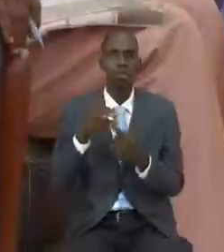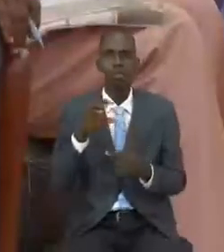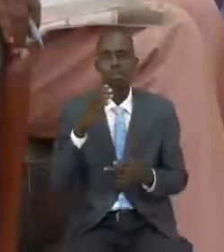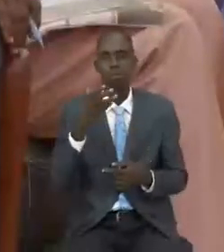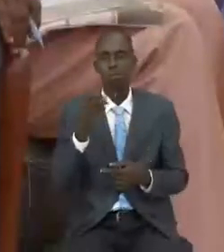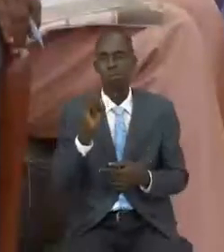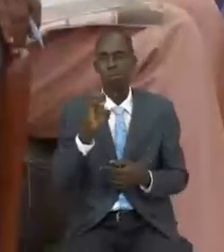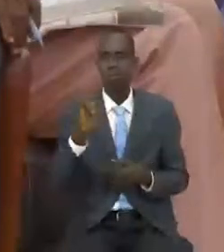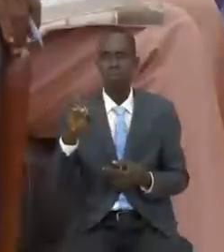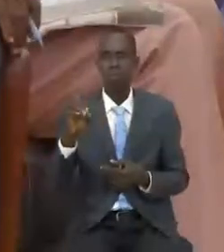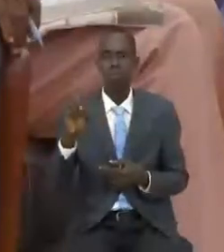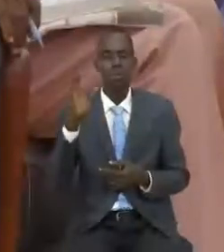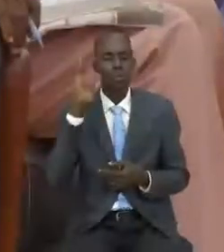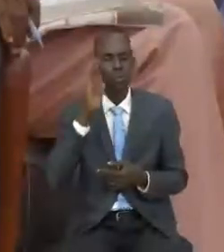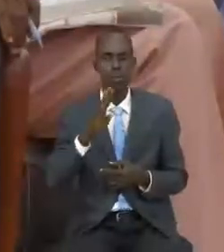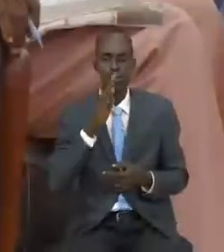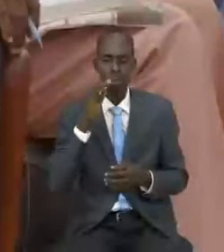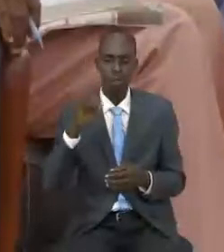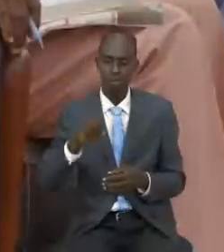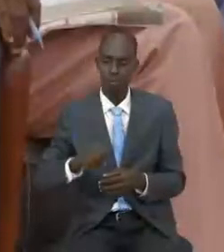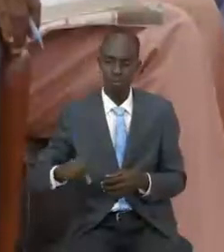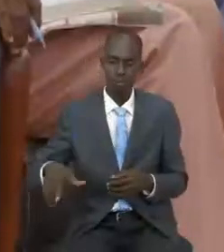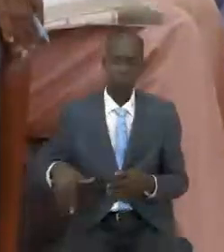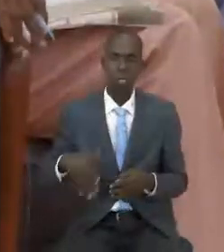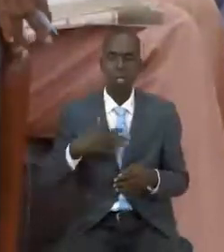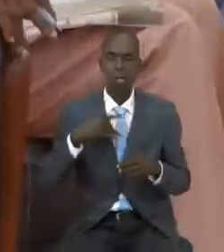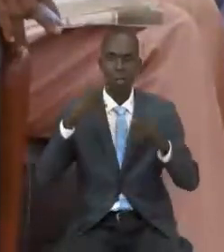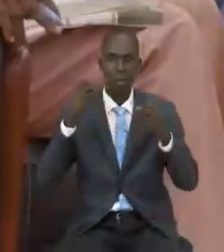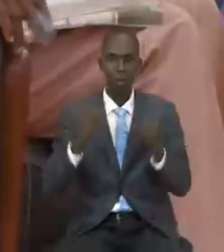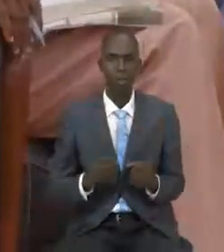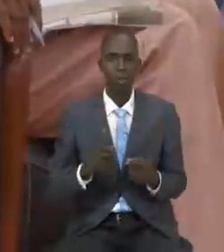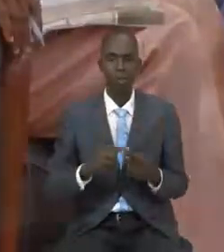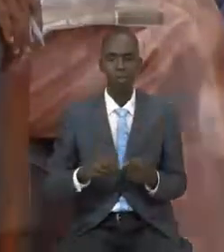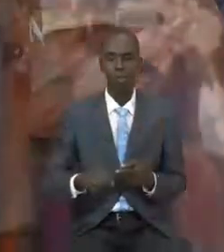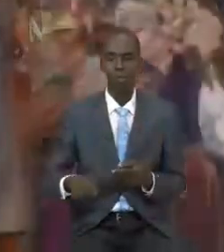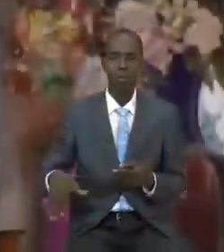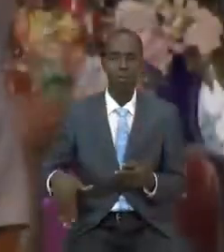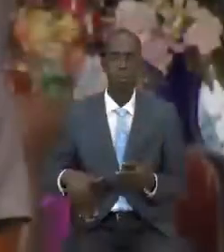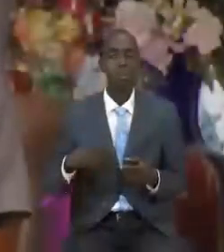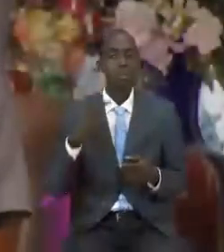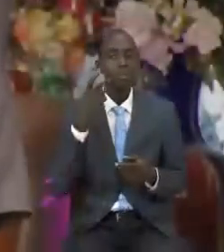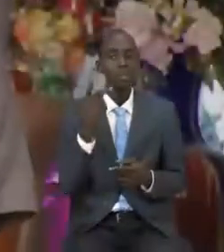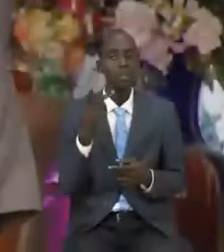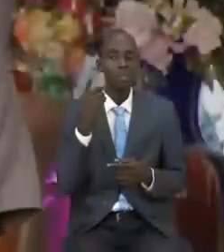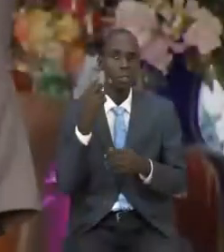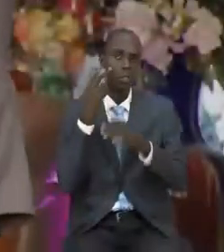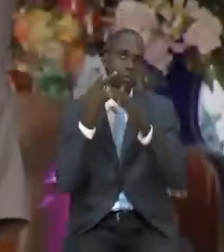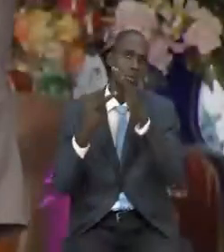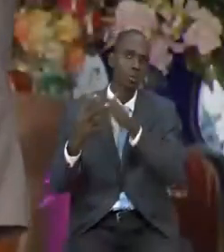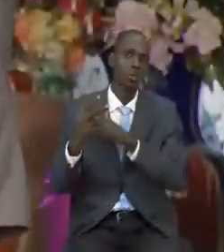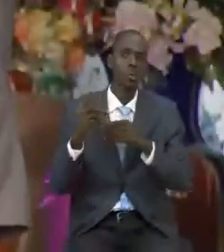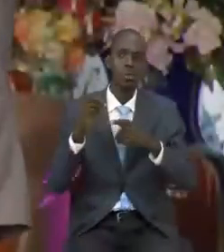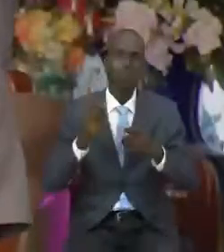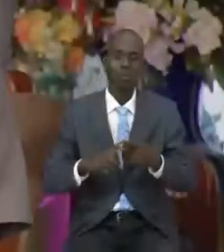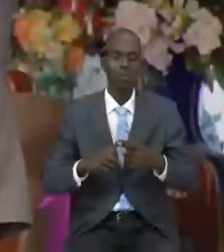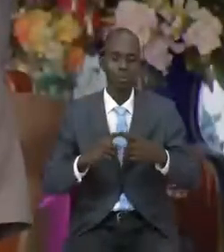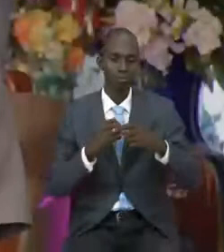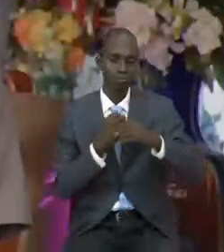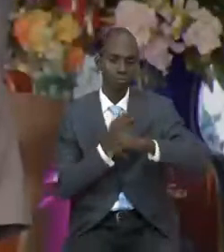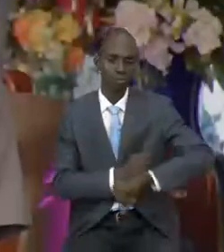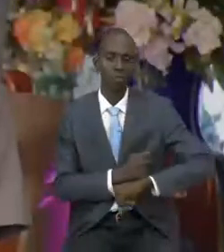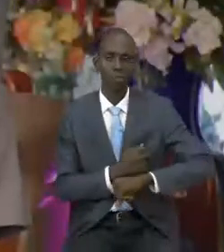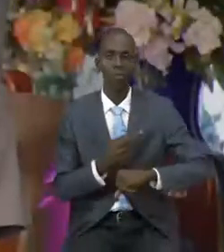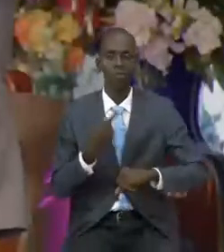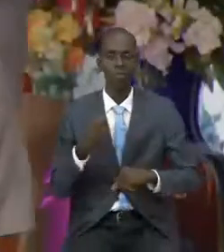planted, and the power to plant, the foresight and the vision to fence their garden and